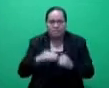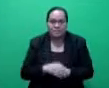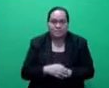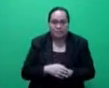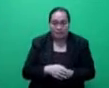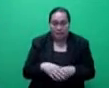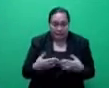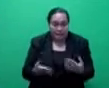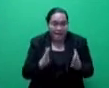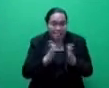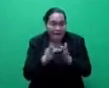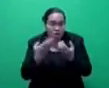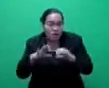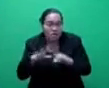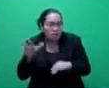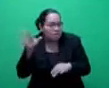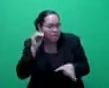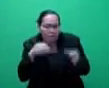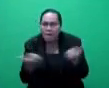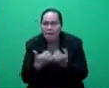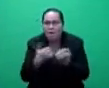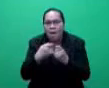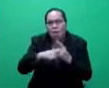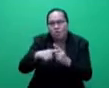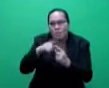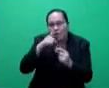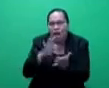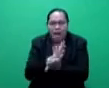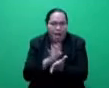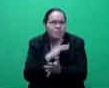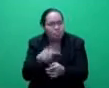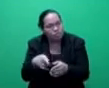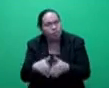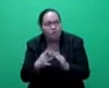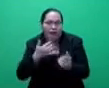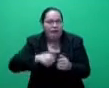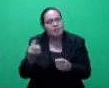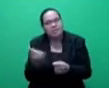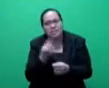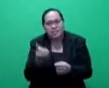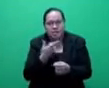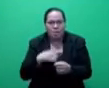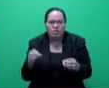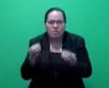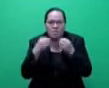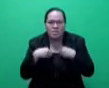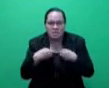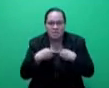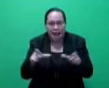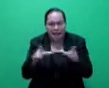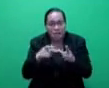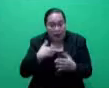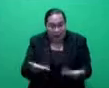extremely positive feedback from the communities and business people on the changes in the business licensing, and we